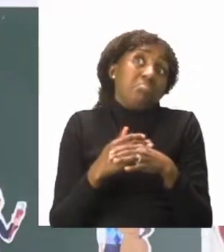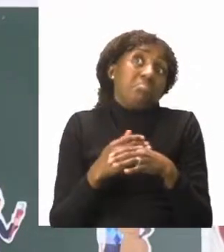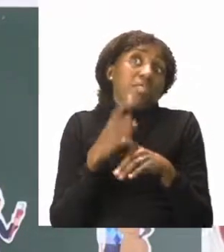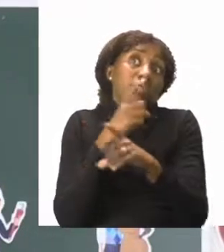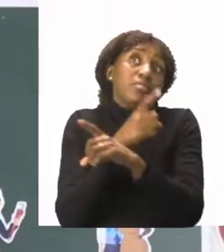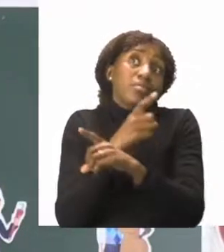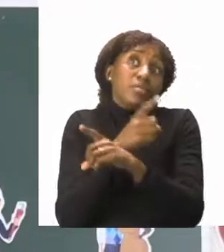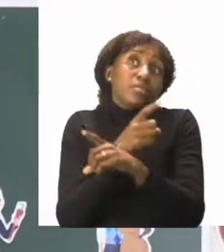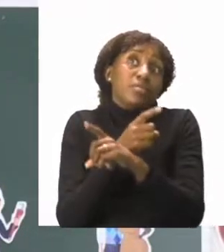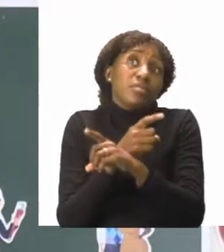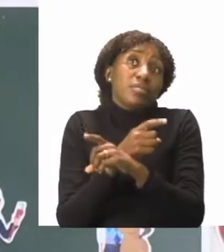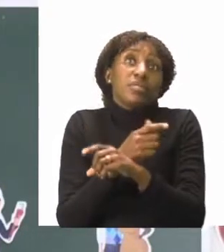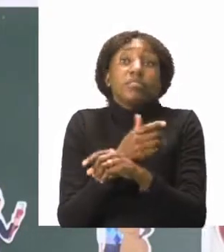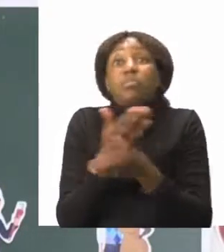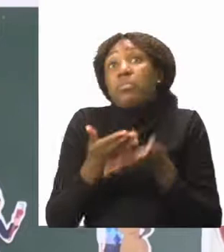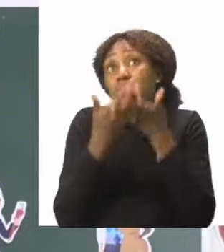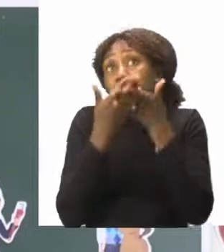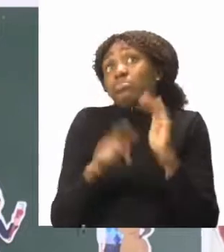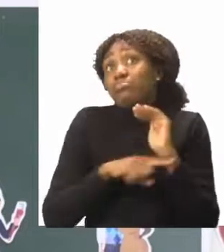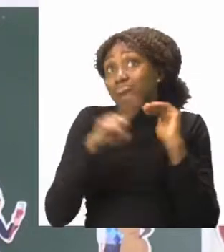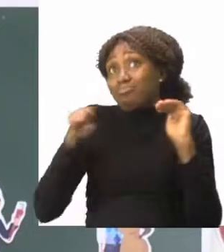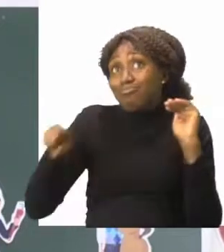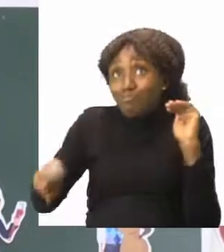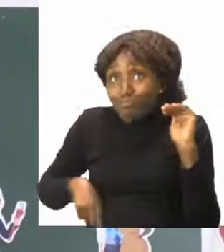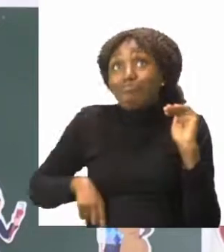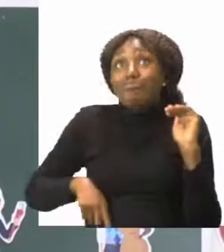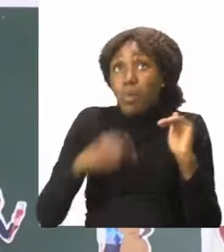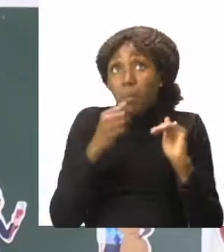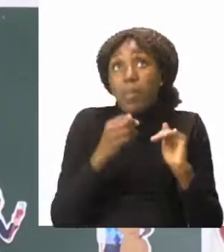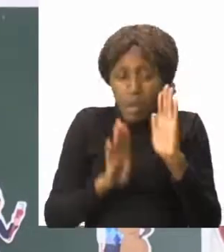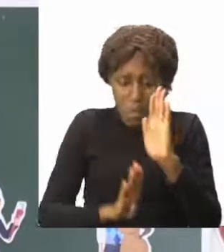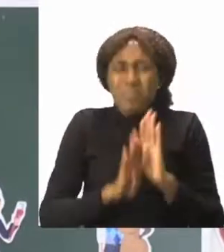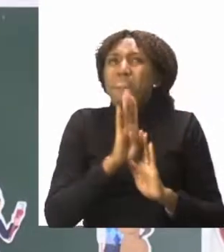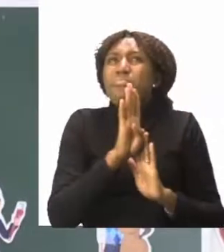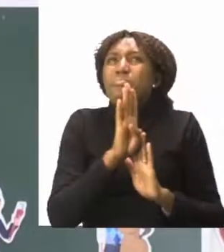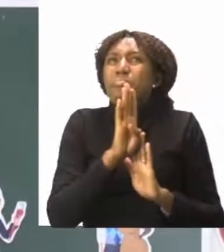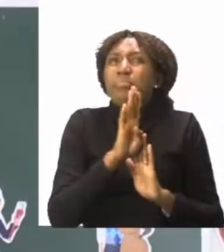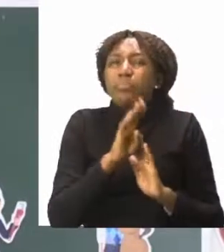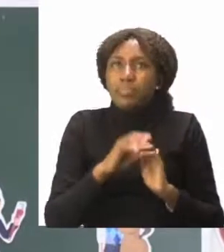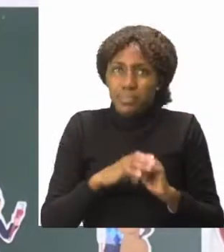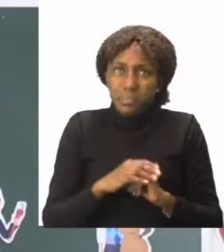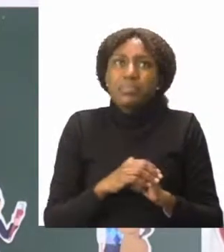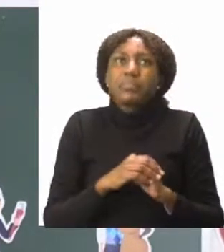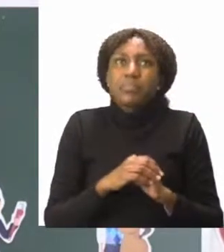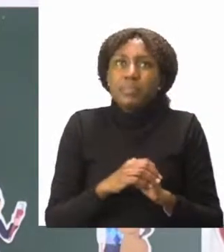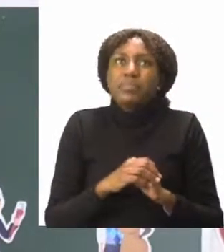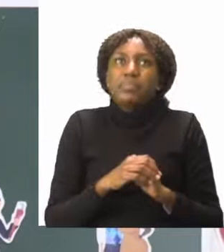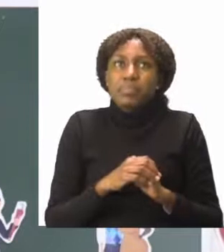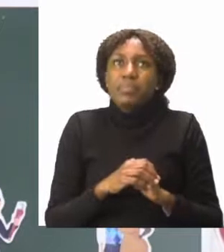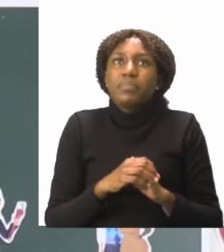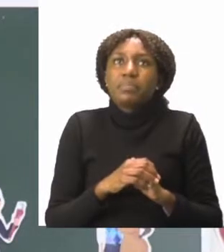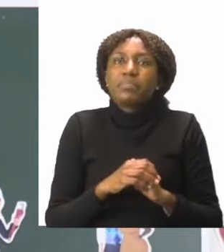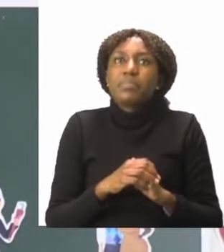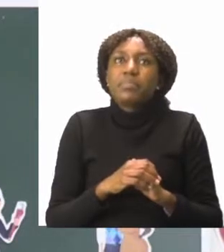helping the country to grow as a nation that is strong. We need lots of people working in the